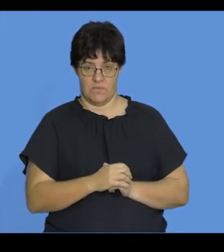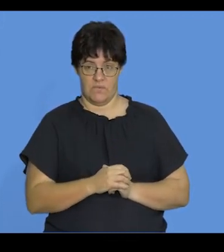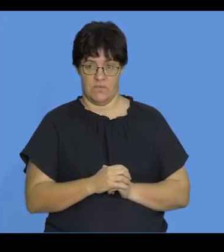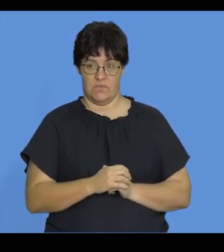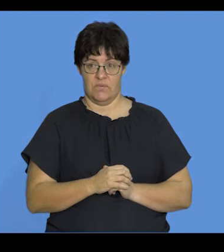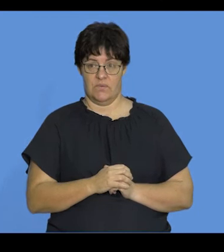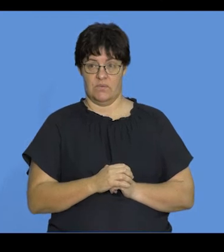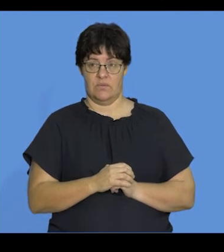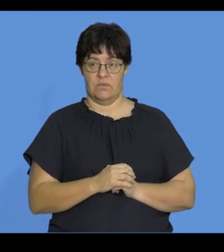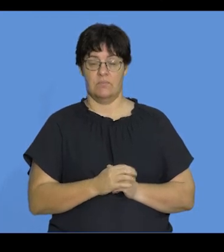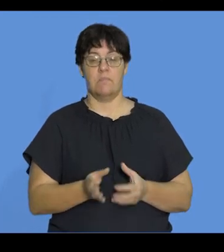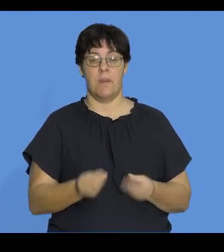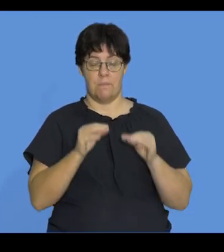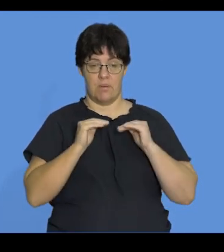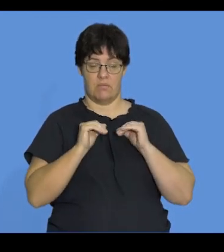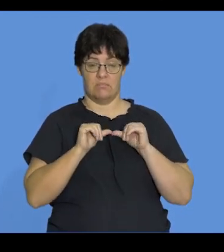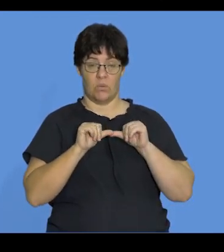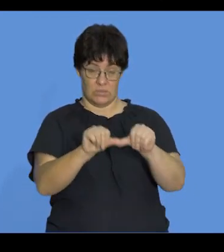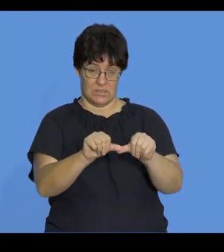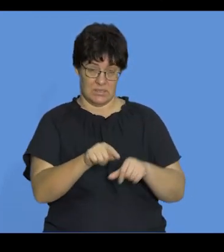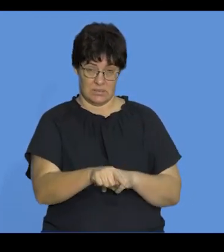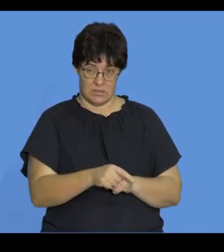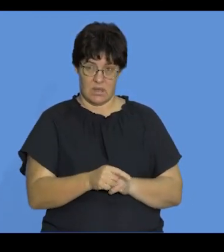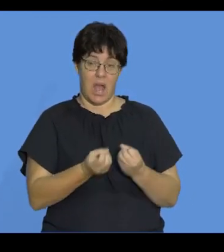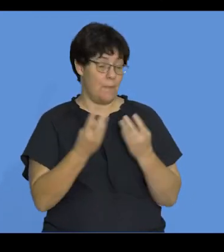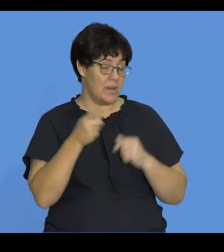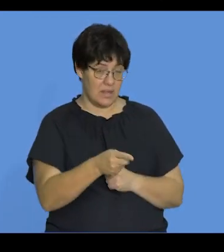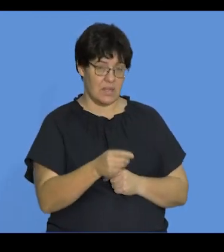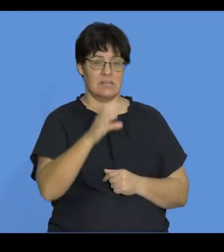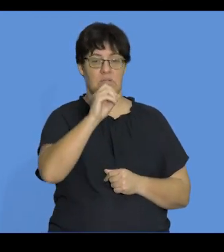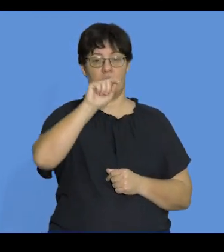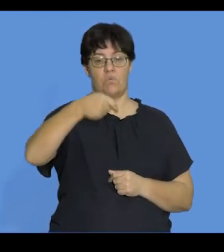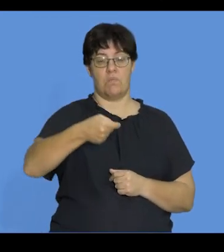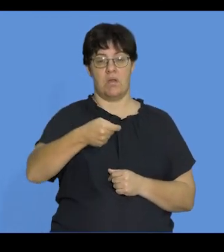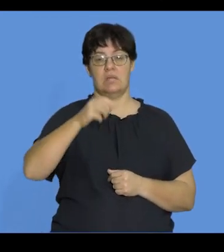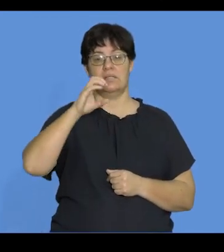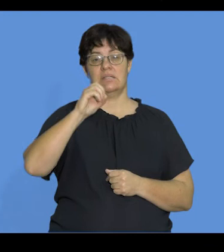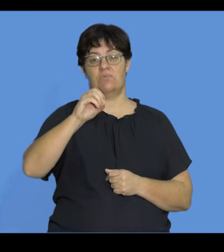22.4, which is the constant. So how many moles are there?